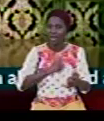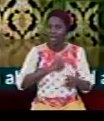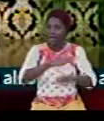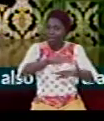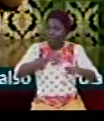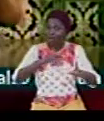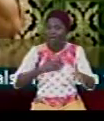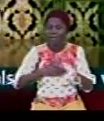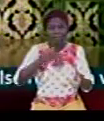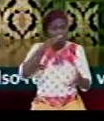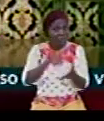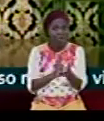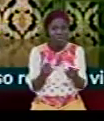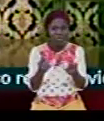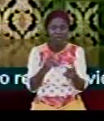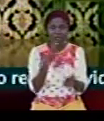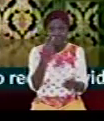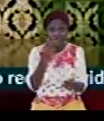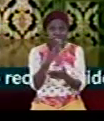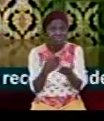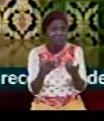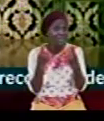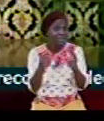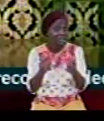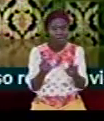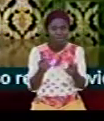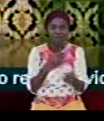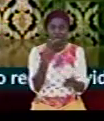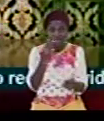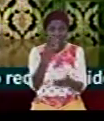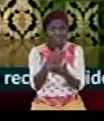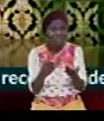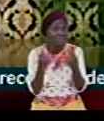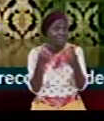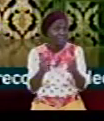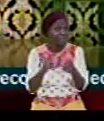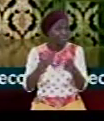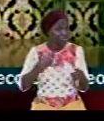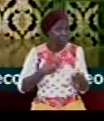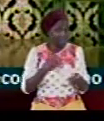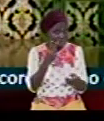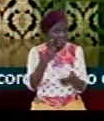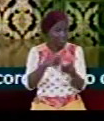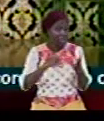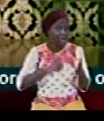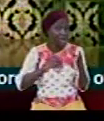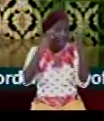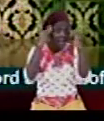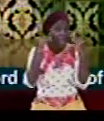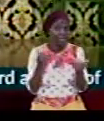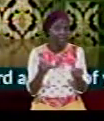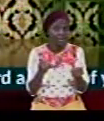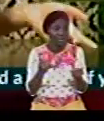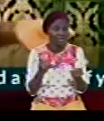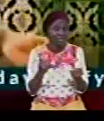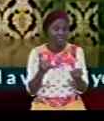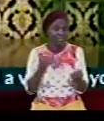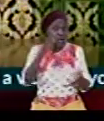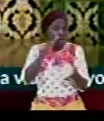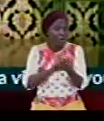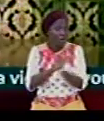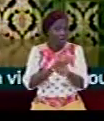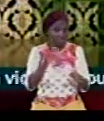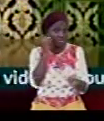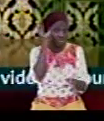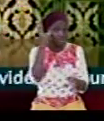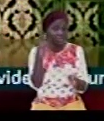Come, something's happening here. Come and see what I'm experiencing. She didn't understand the technicality, so she was looking